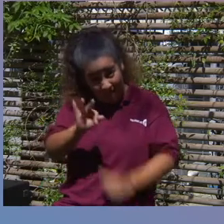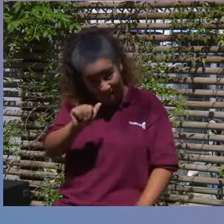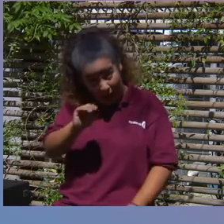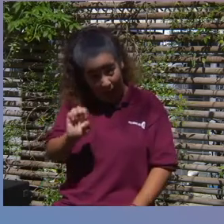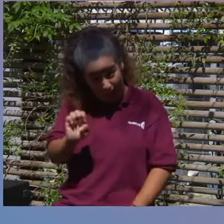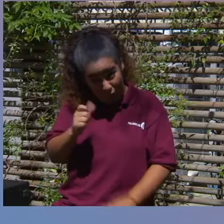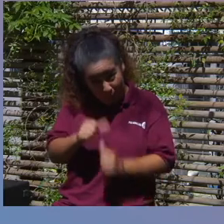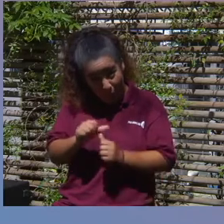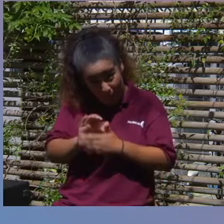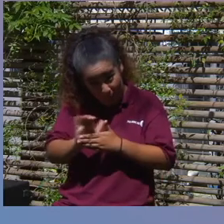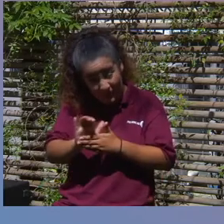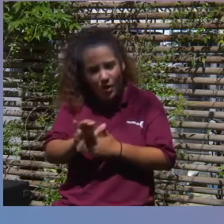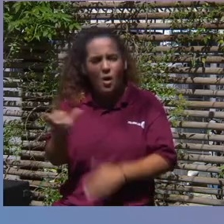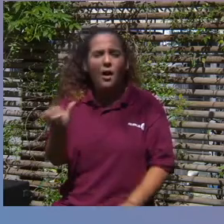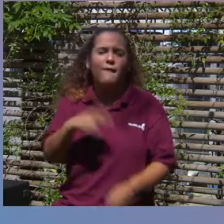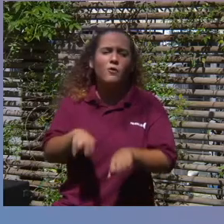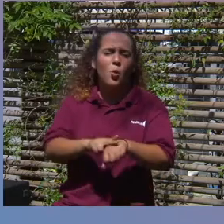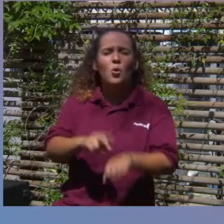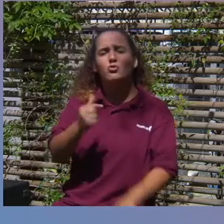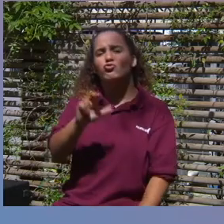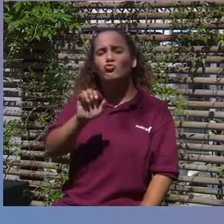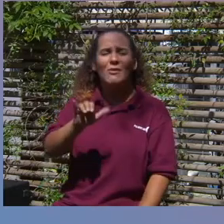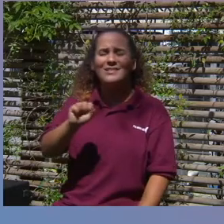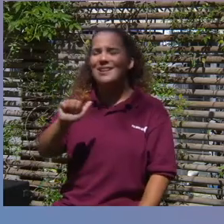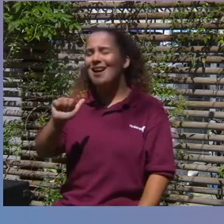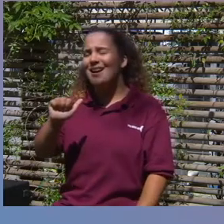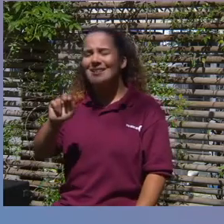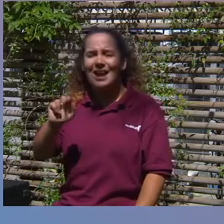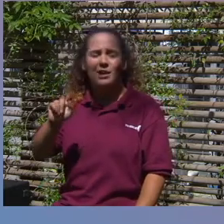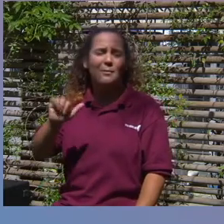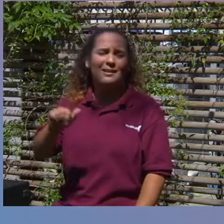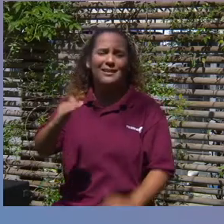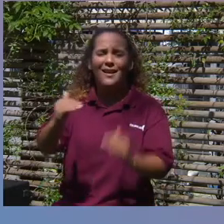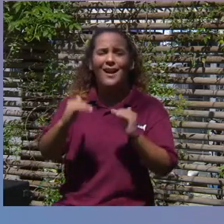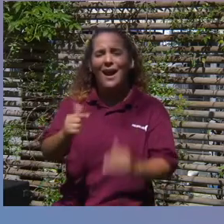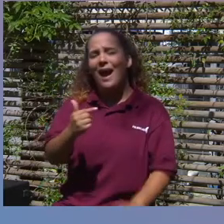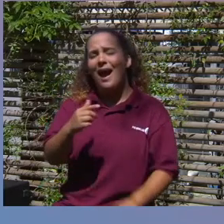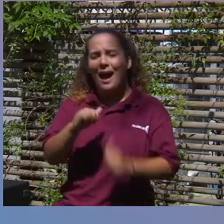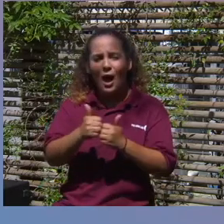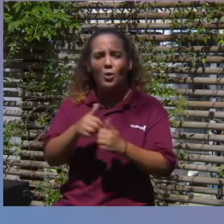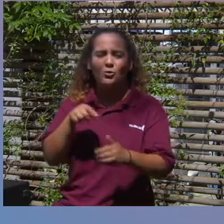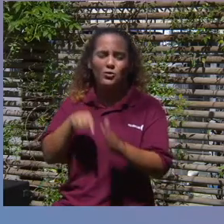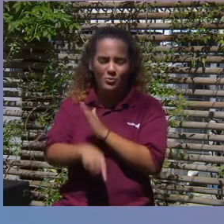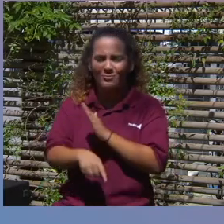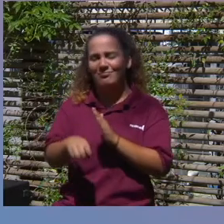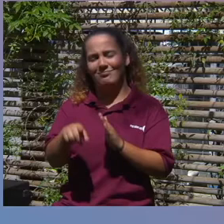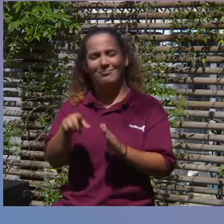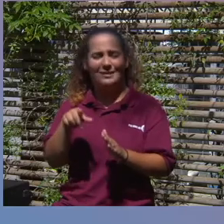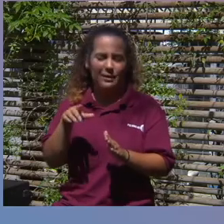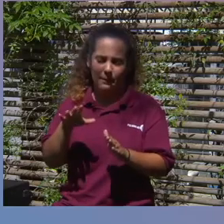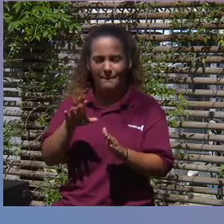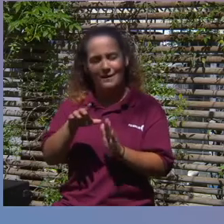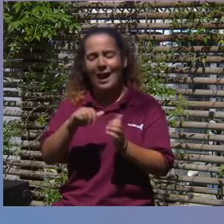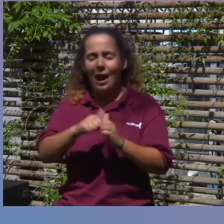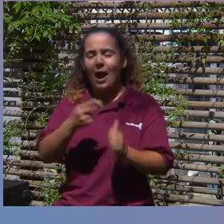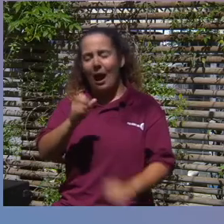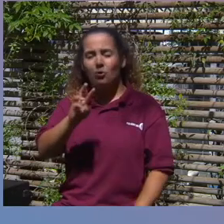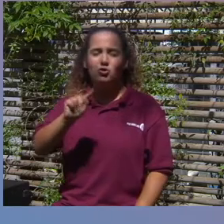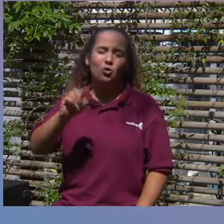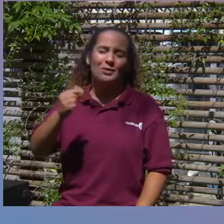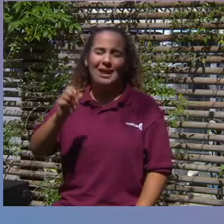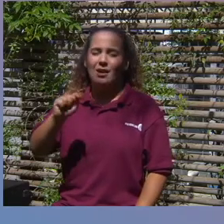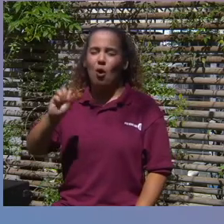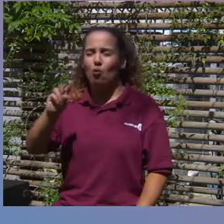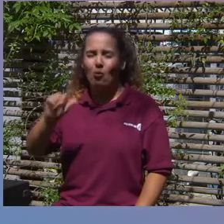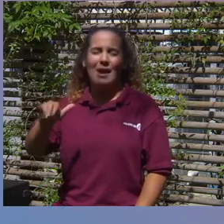I remember Fame. Yeah. Of course, Grey's Anatomy, Scandal, How to Get Away with Murder, Jane the Virgin, Empire, A Different World, y'all. Y'all know what